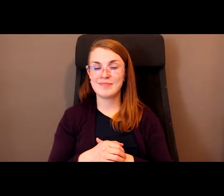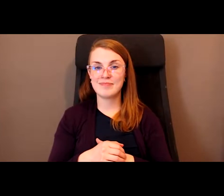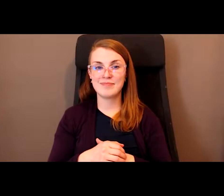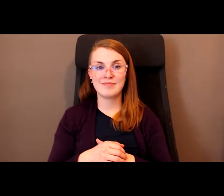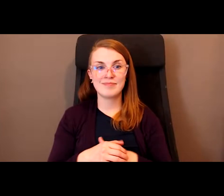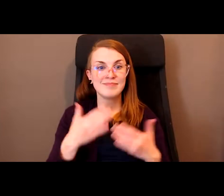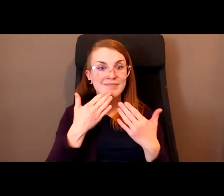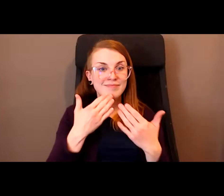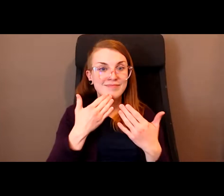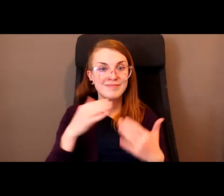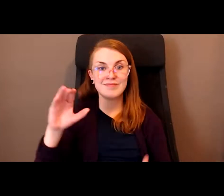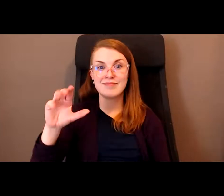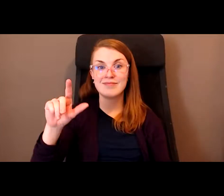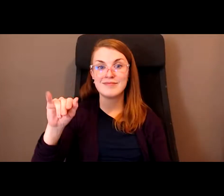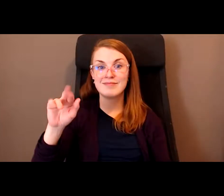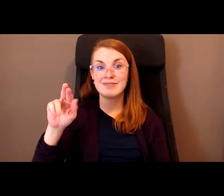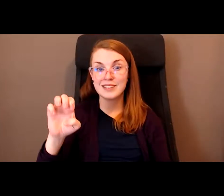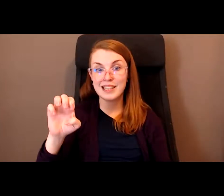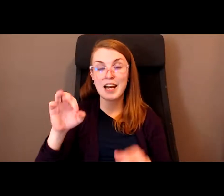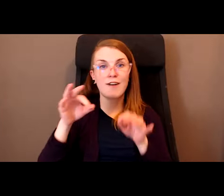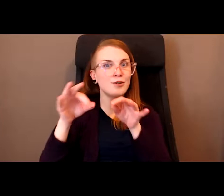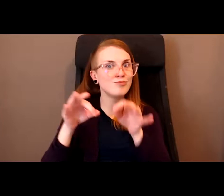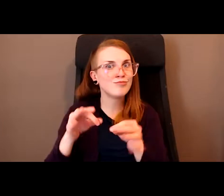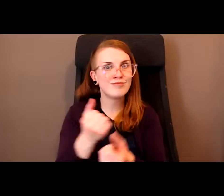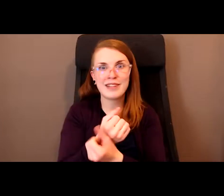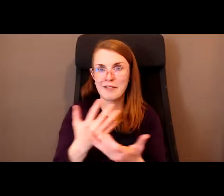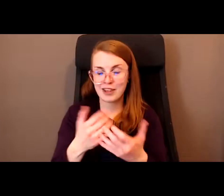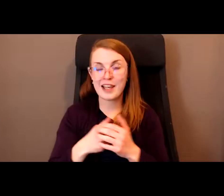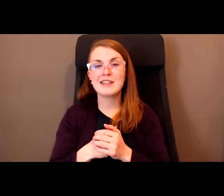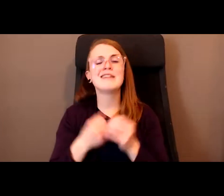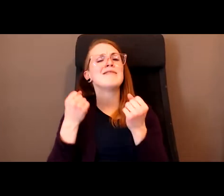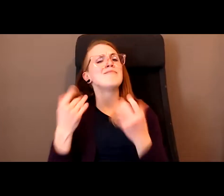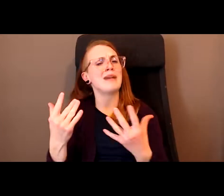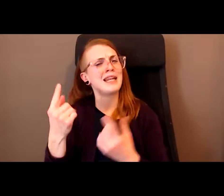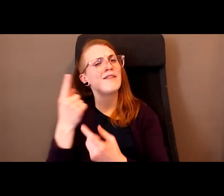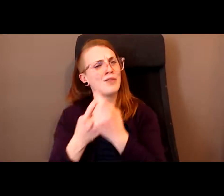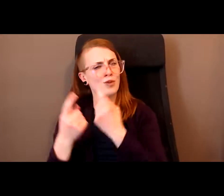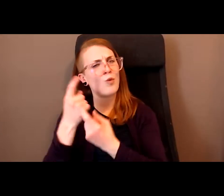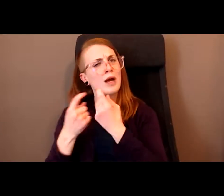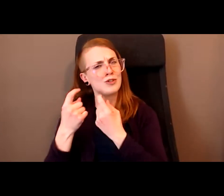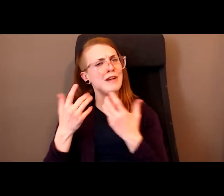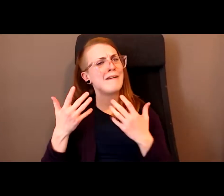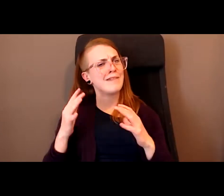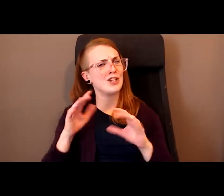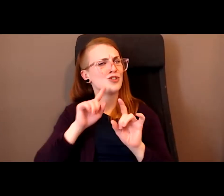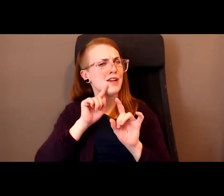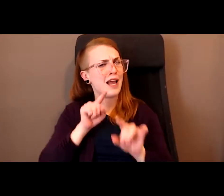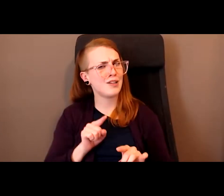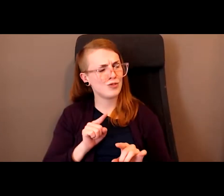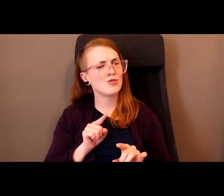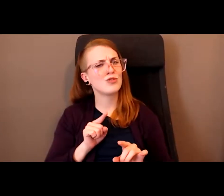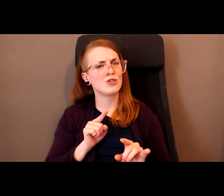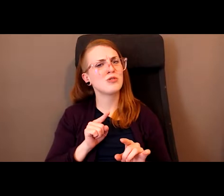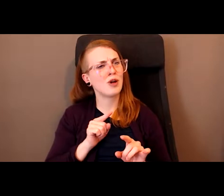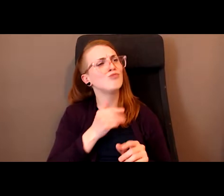Thanks, Claire, for walking us through all those things. A lot of the questions have been responded to as we've been